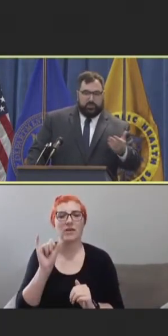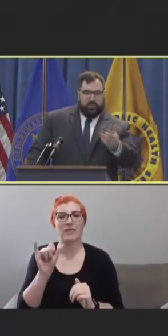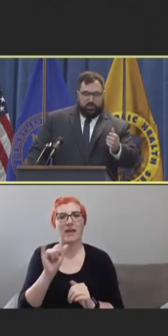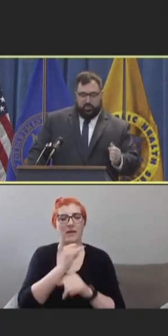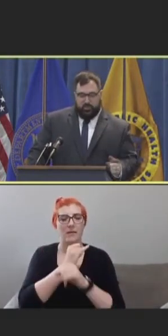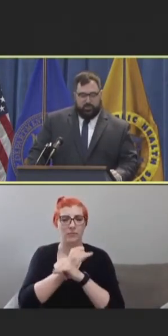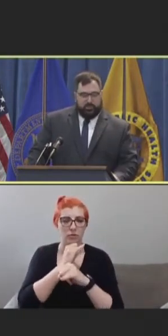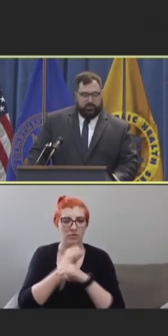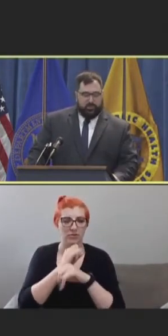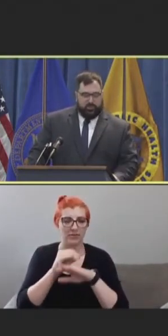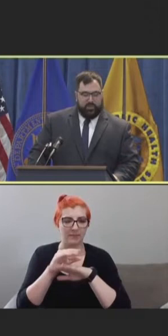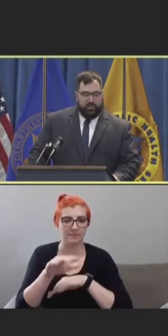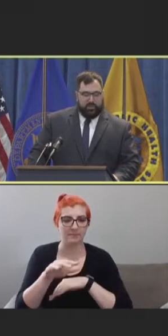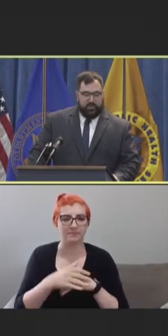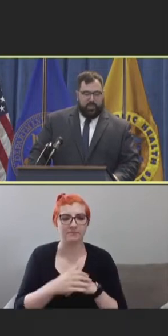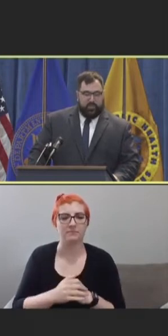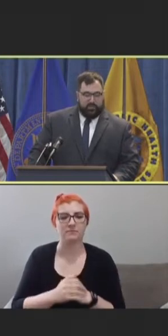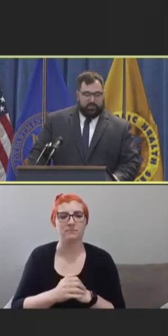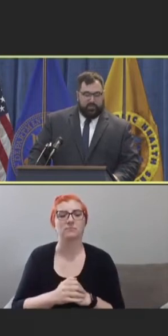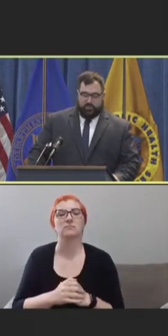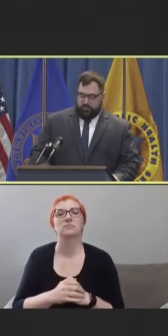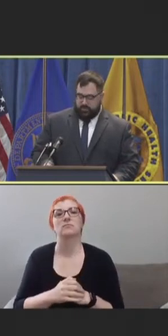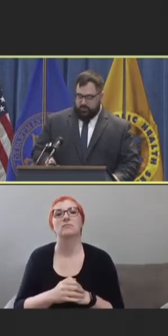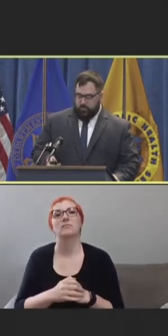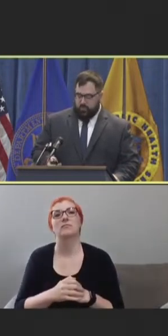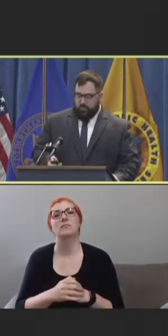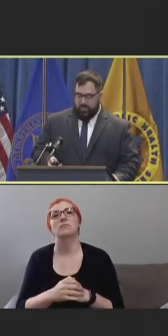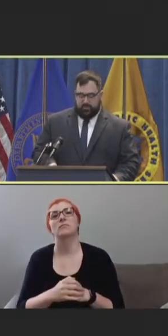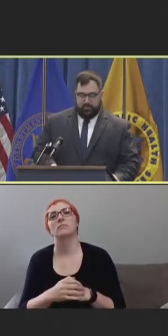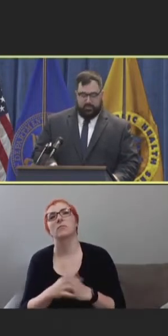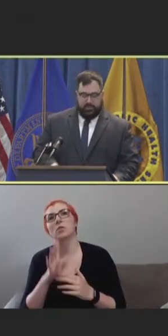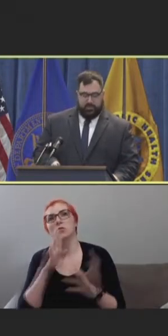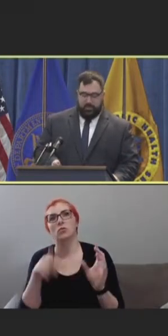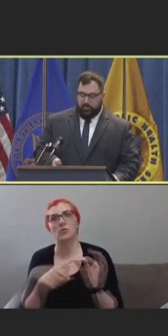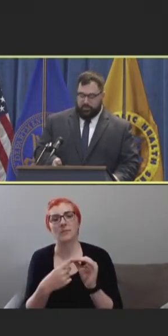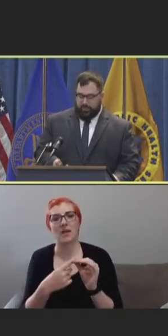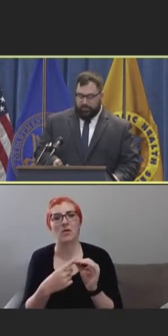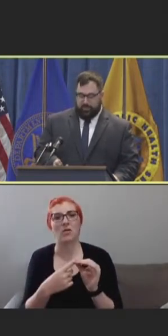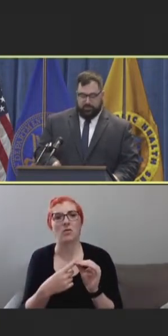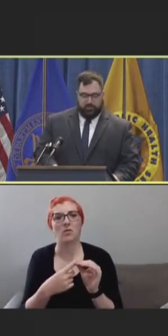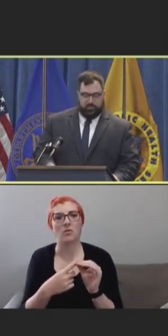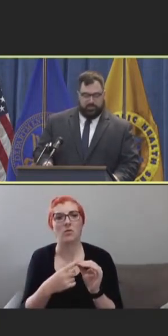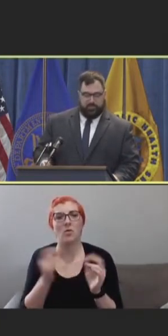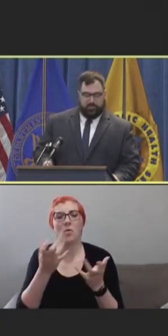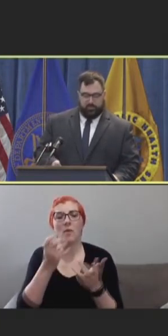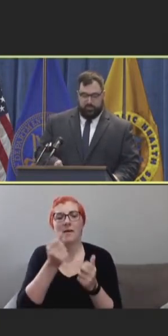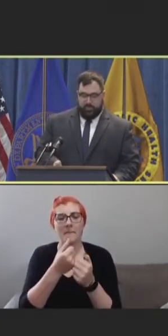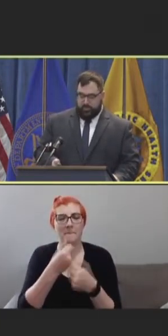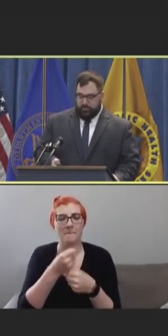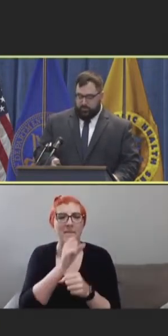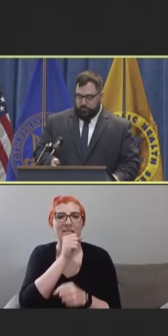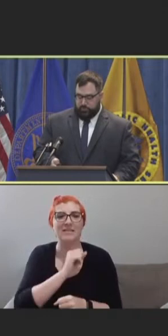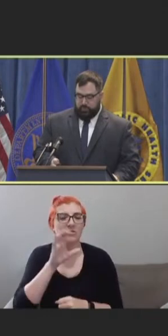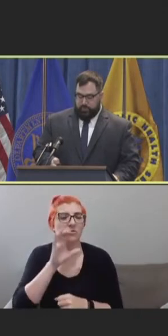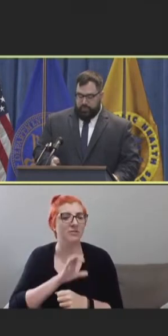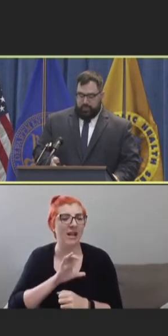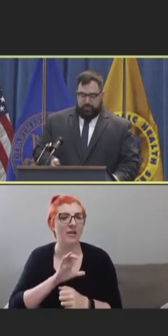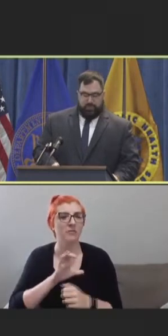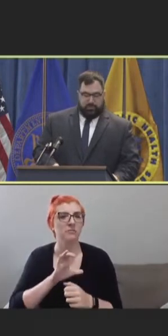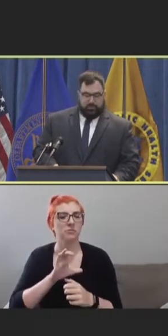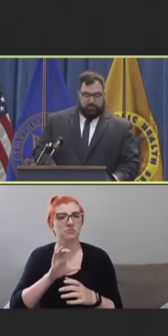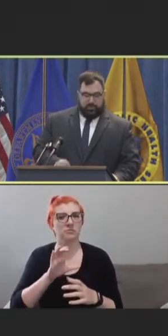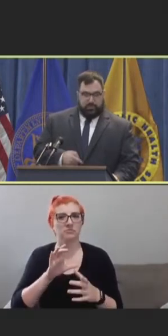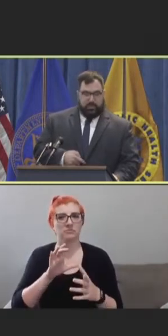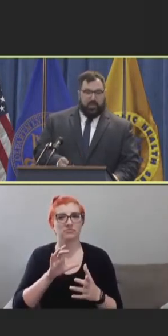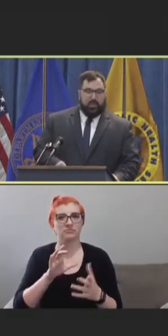and talked about by Dr. Dowling and others in this session about what makes elderly populations so susceptible to